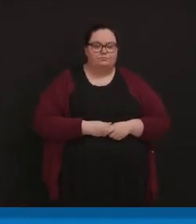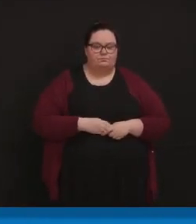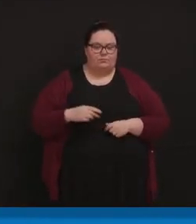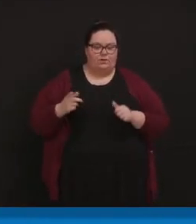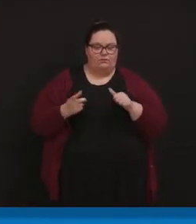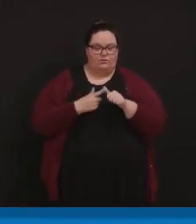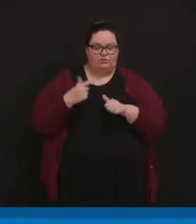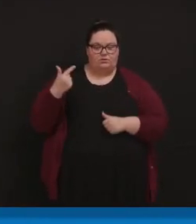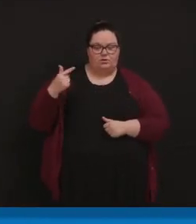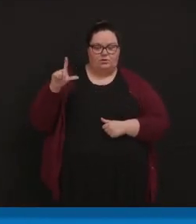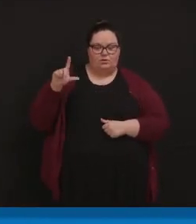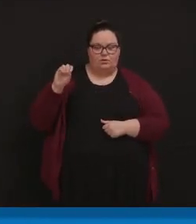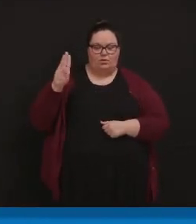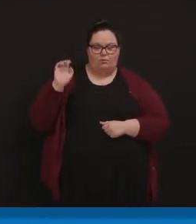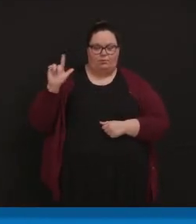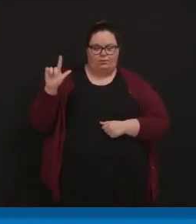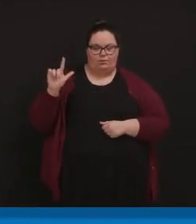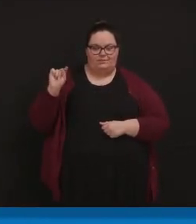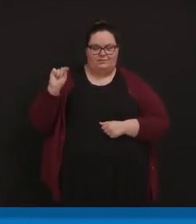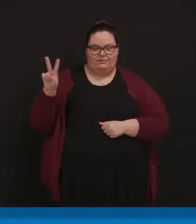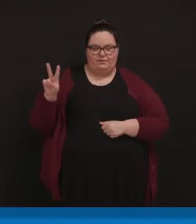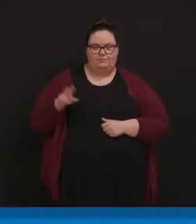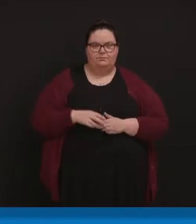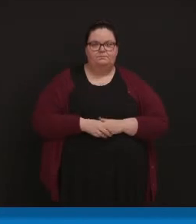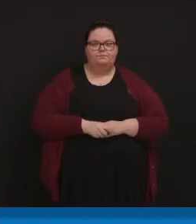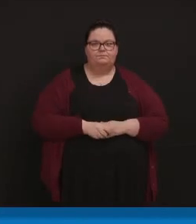Silas Brown, Global TV.